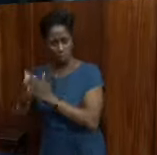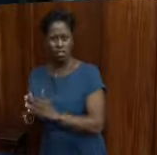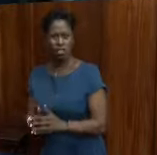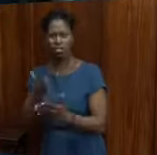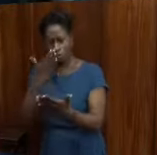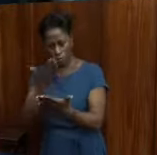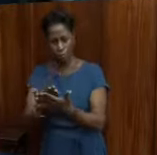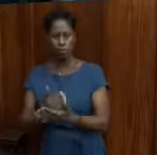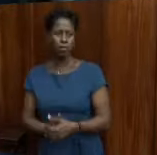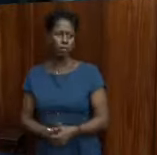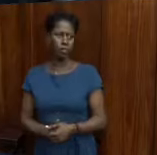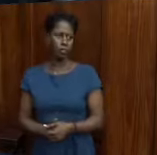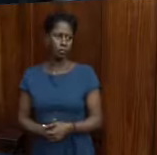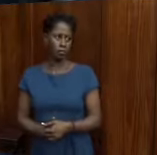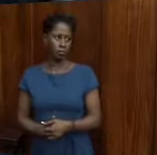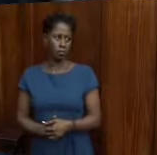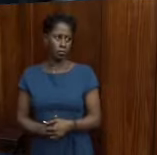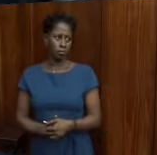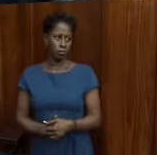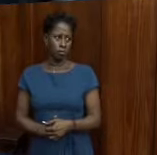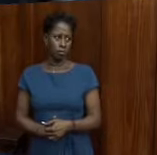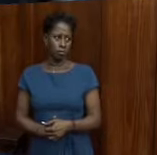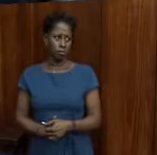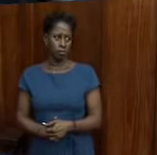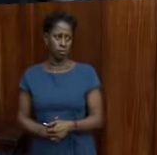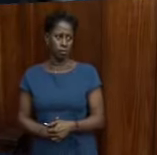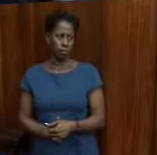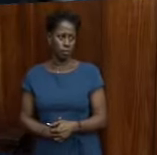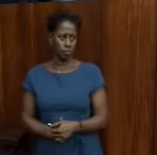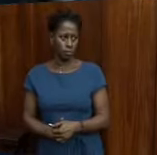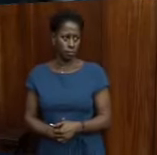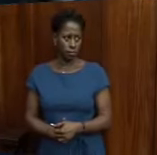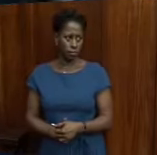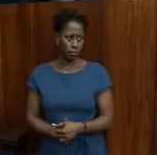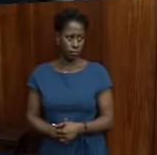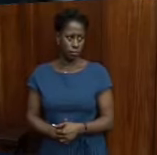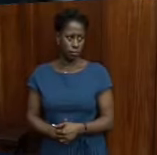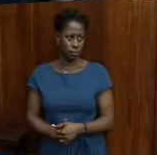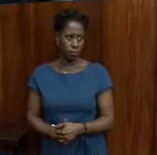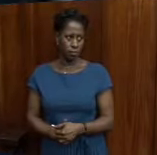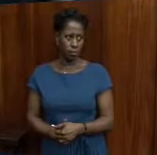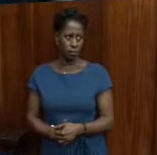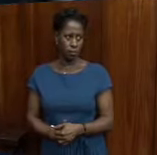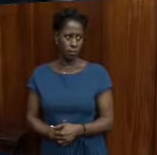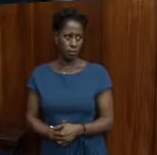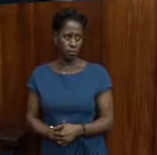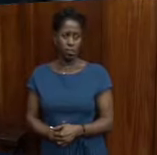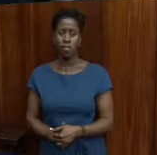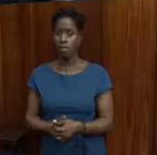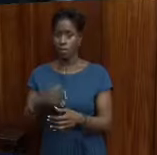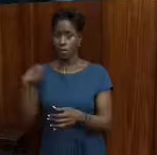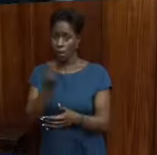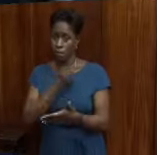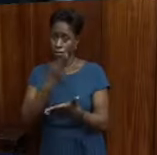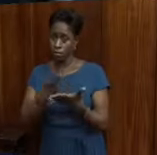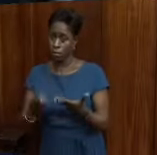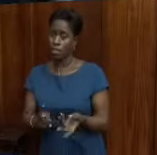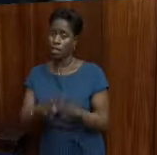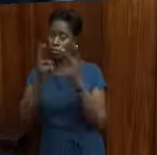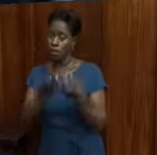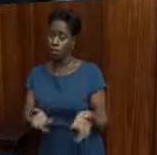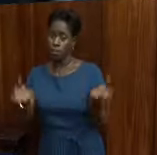income, but built ownership of our resources. Our resources, which are crucial for our survival and